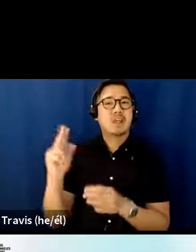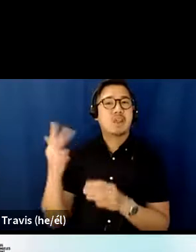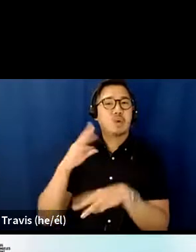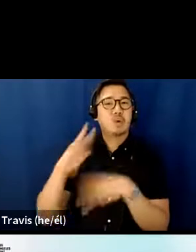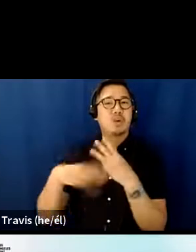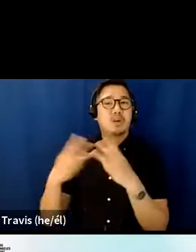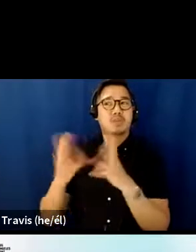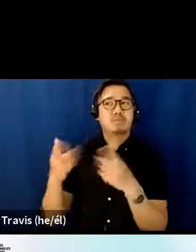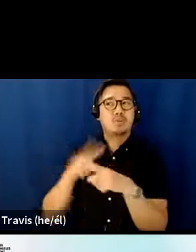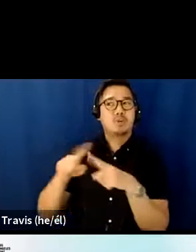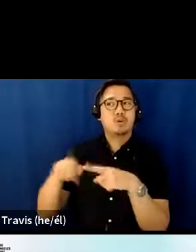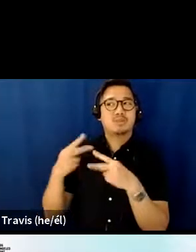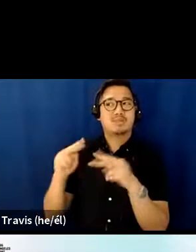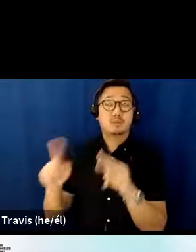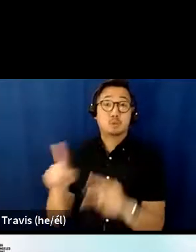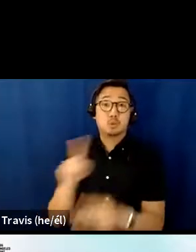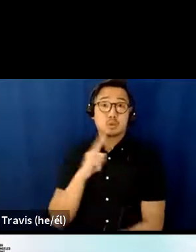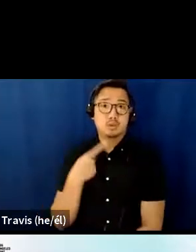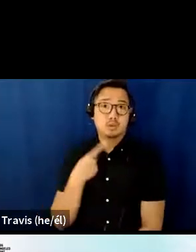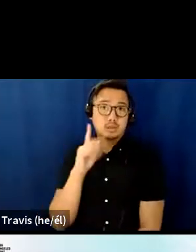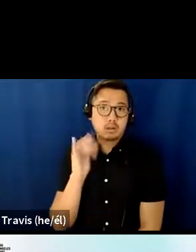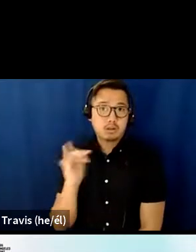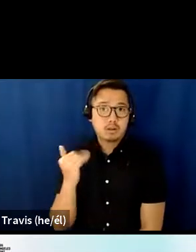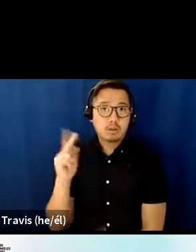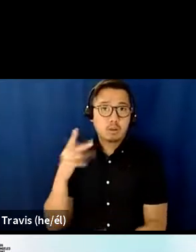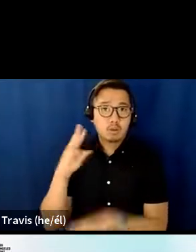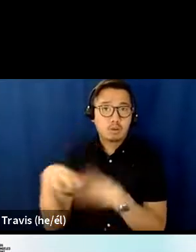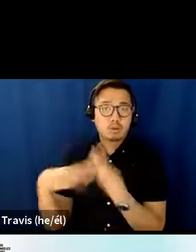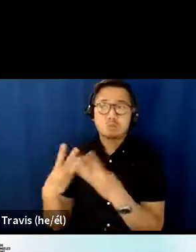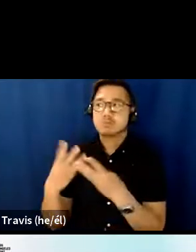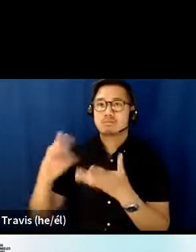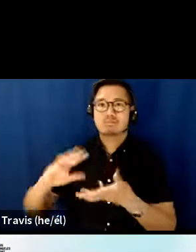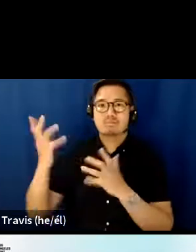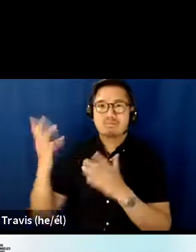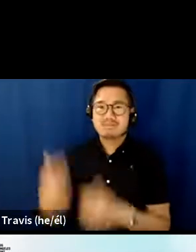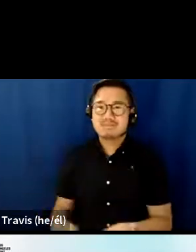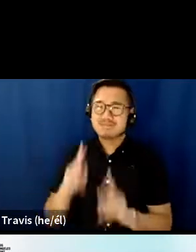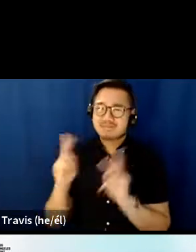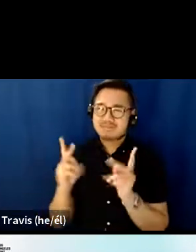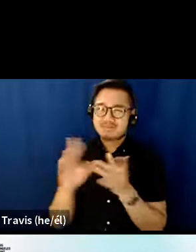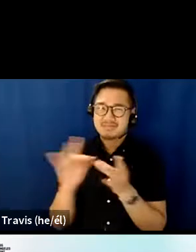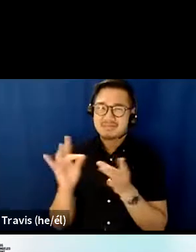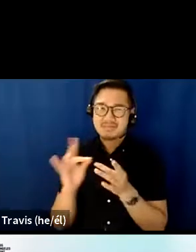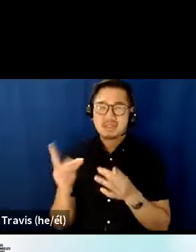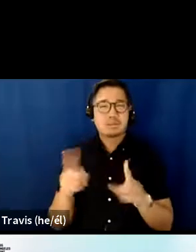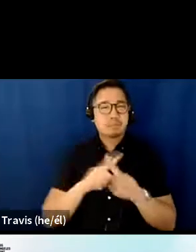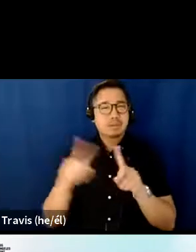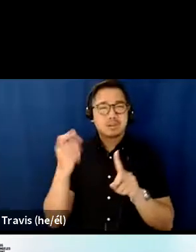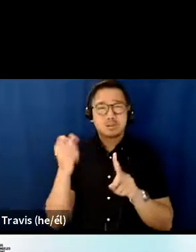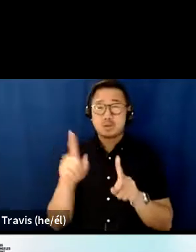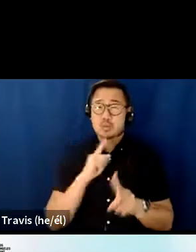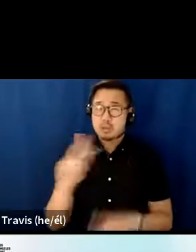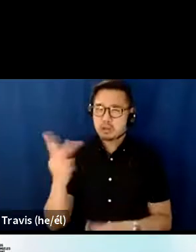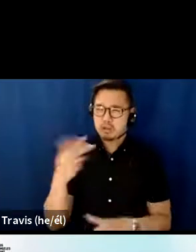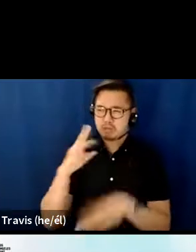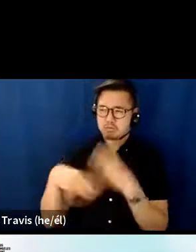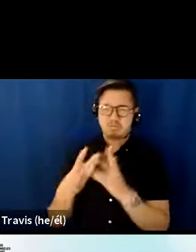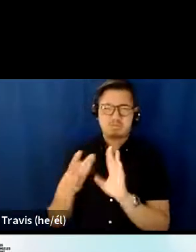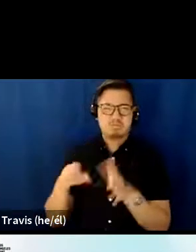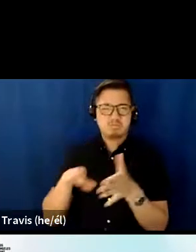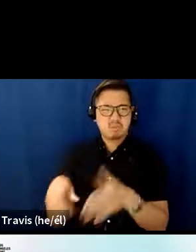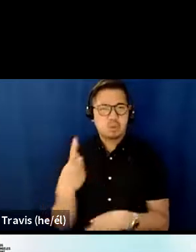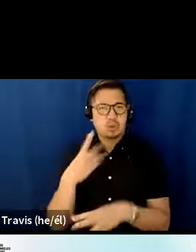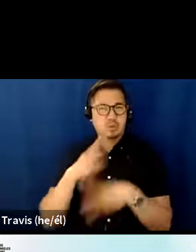over here. You know what I mean? It's just looking, you know, they like to say those things. We all one world, you know what I mean? And so we